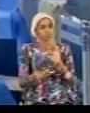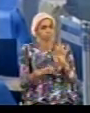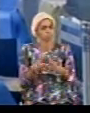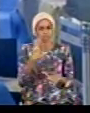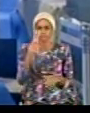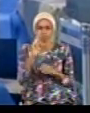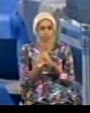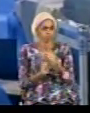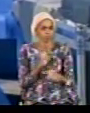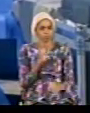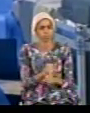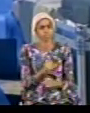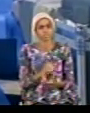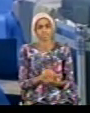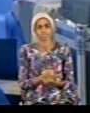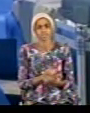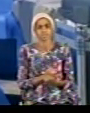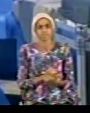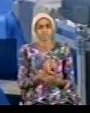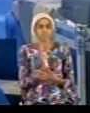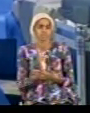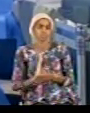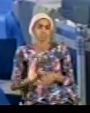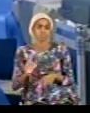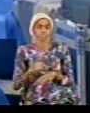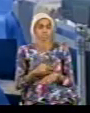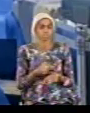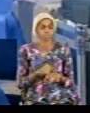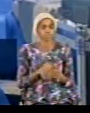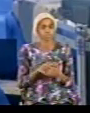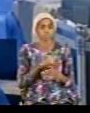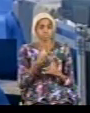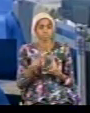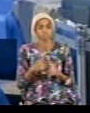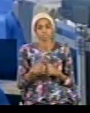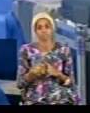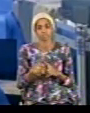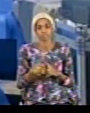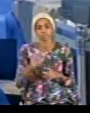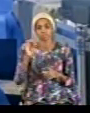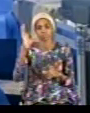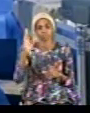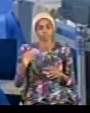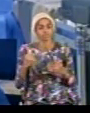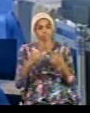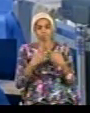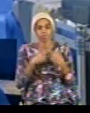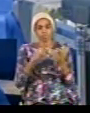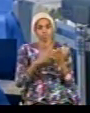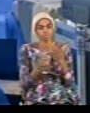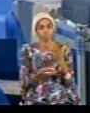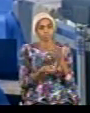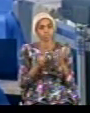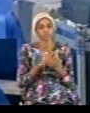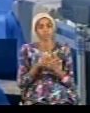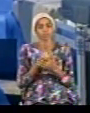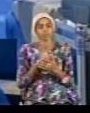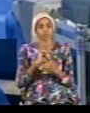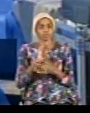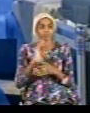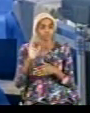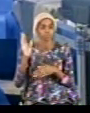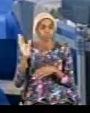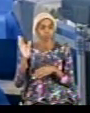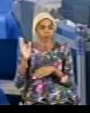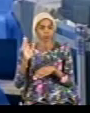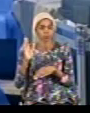So sometimes when pastor used to have program from one place to another, I used to call her. Even when I'm at A4, I used to call